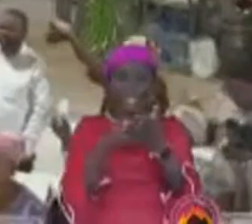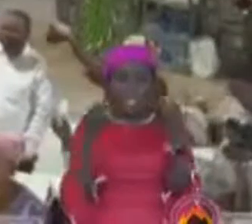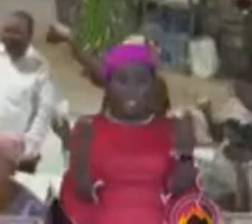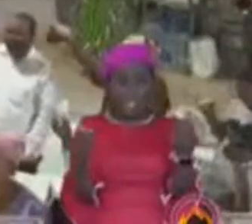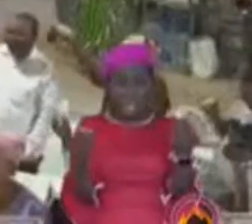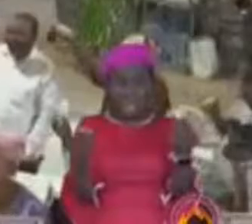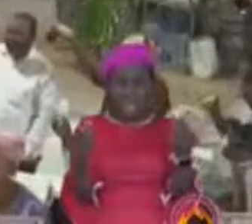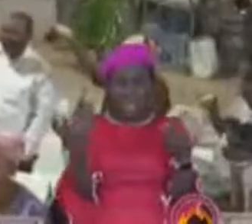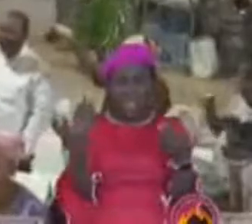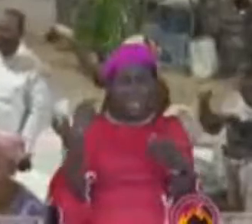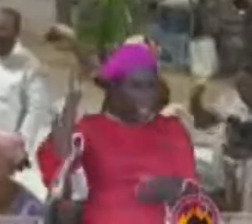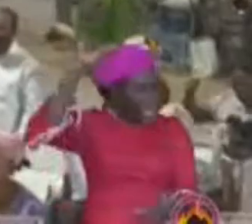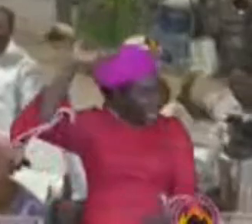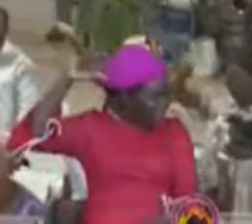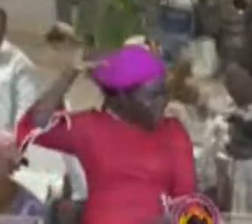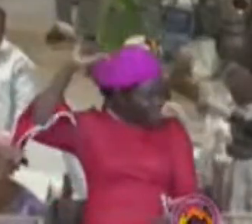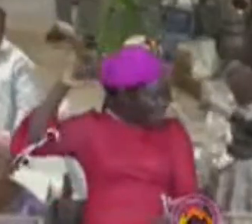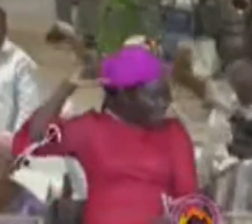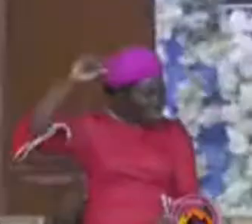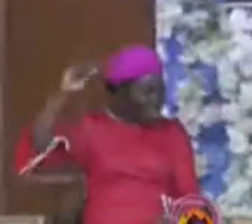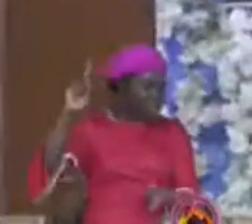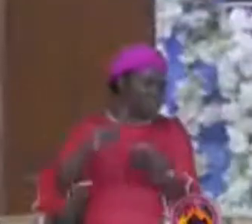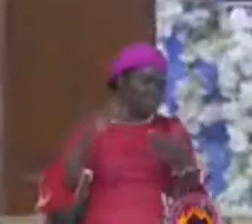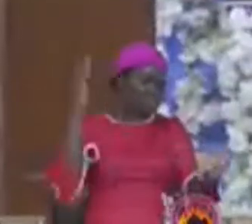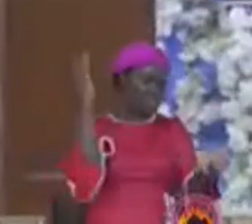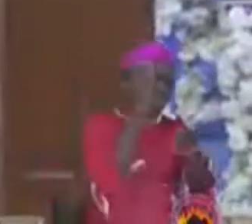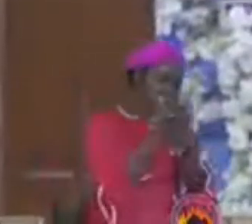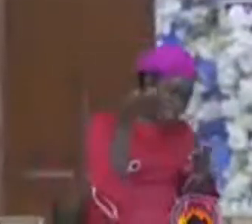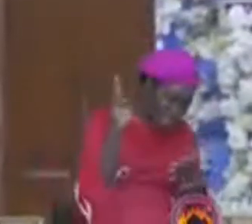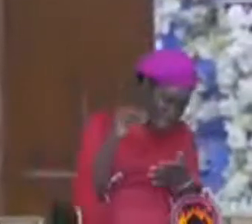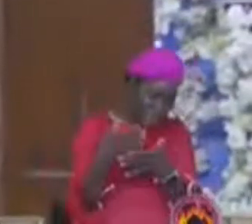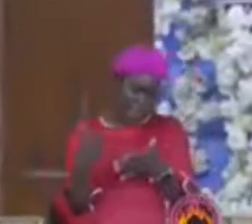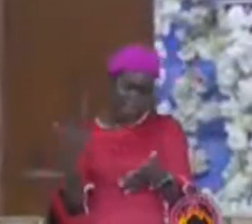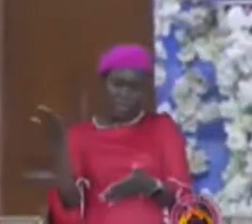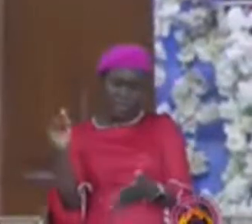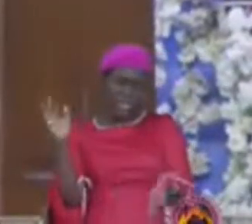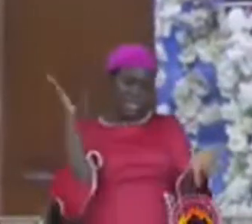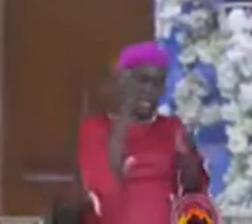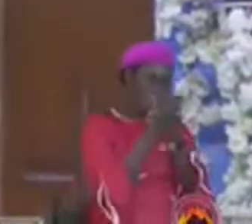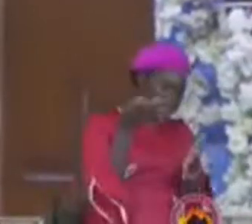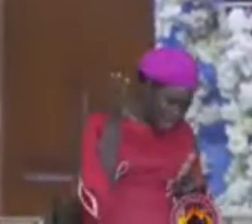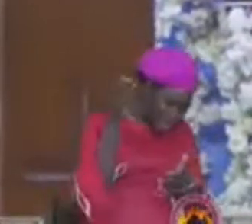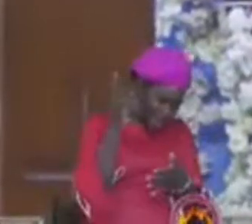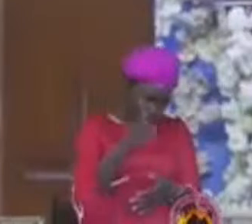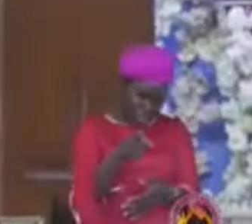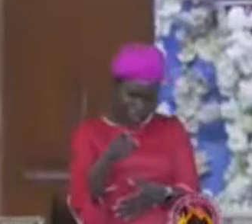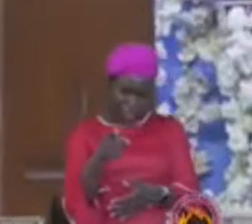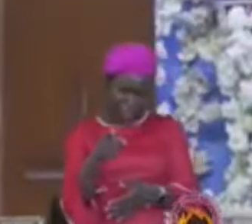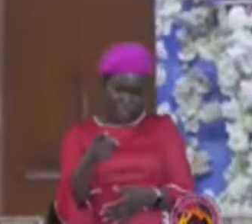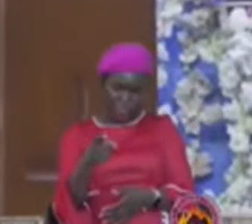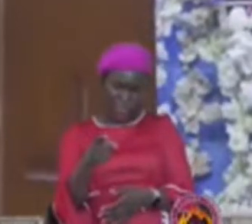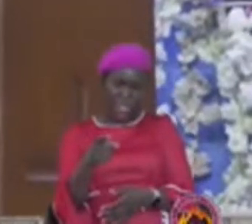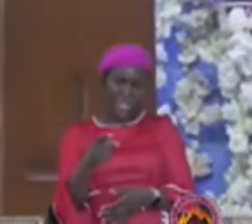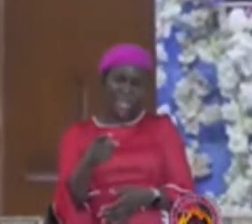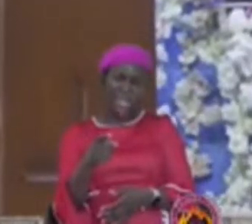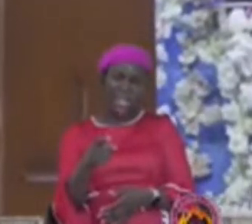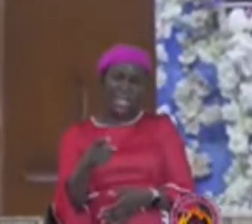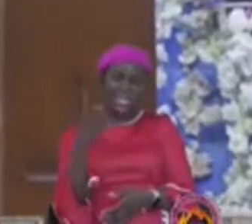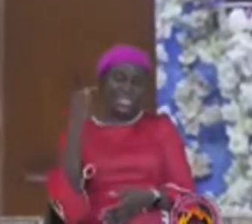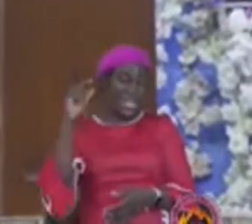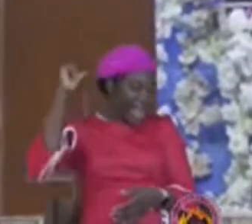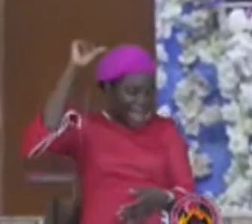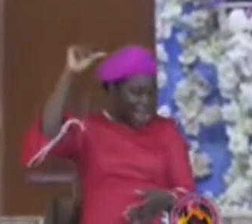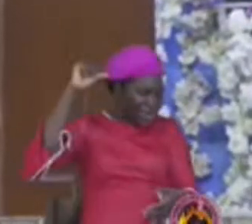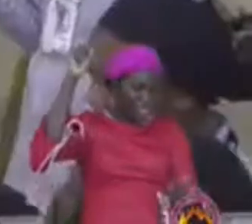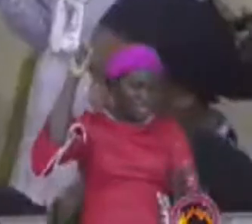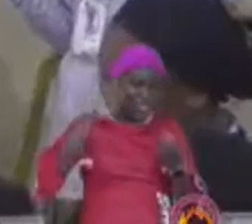the anointing to quench them before they quench you. The anointing to stop them before they stop you. The anointing